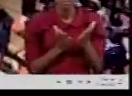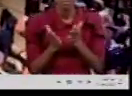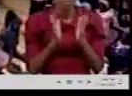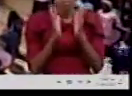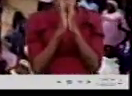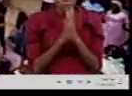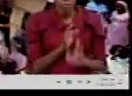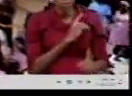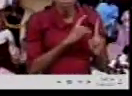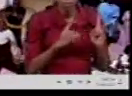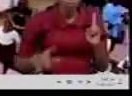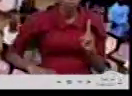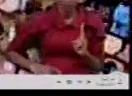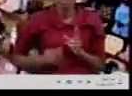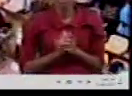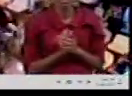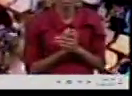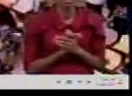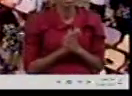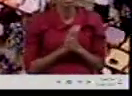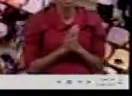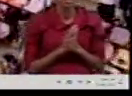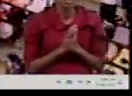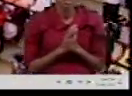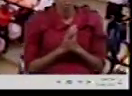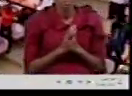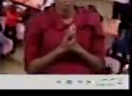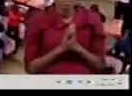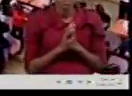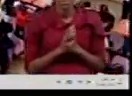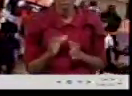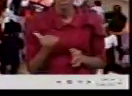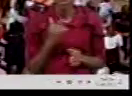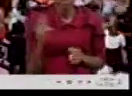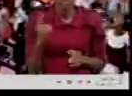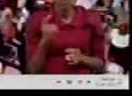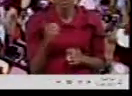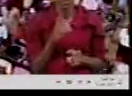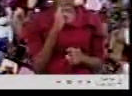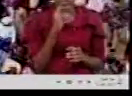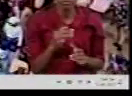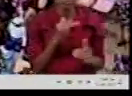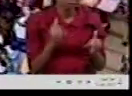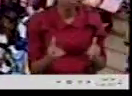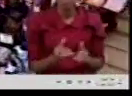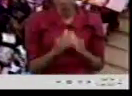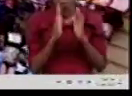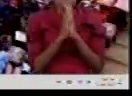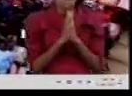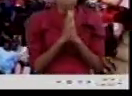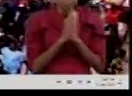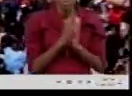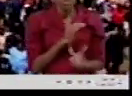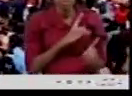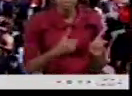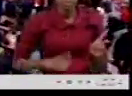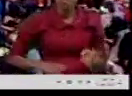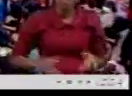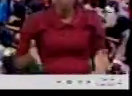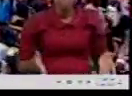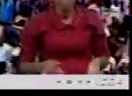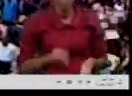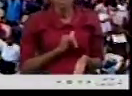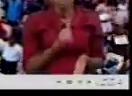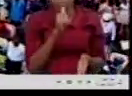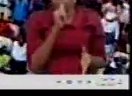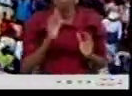and say, Lord, here am I. I offer myself to you. Here am I. The Savior is here with his saving